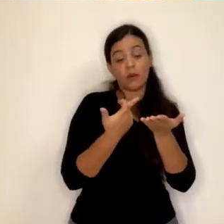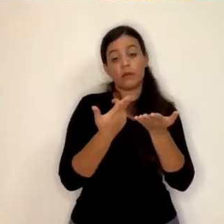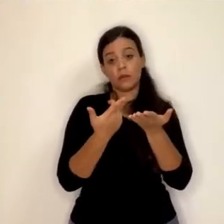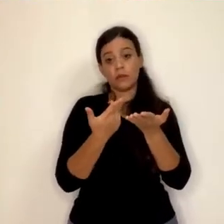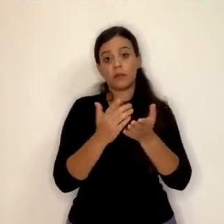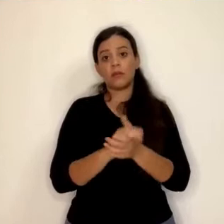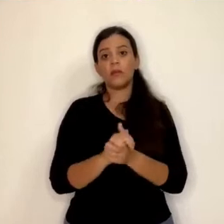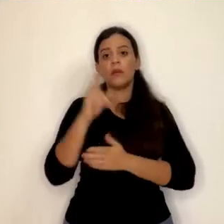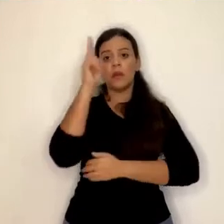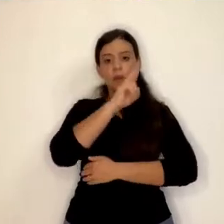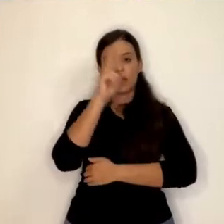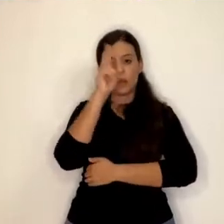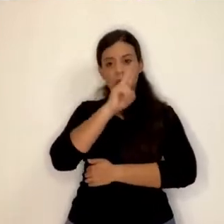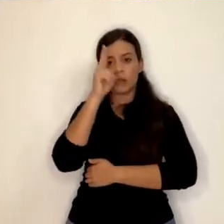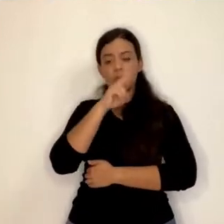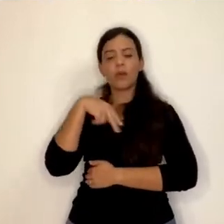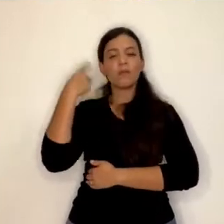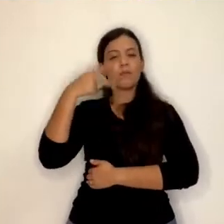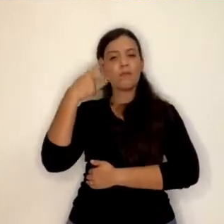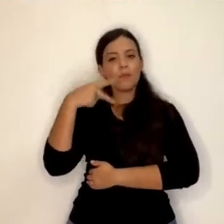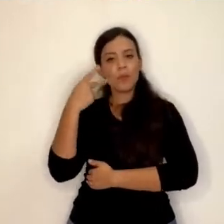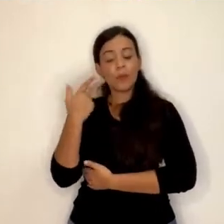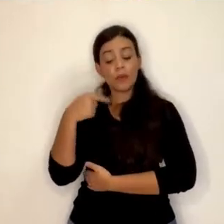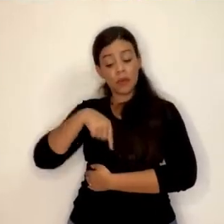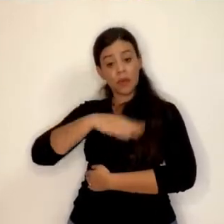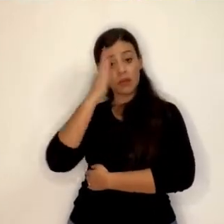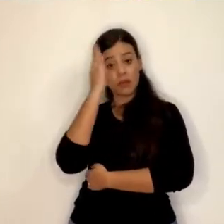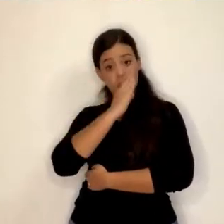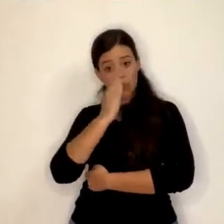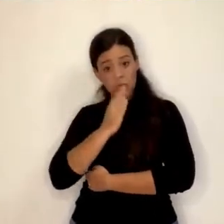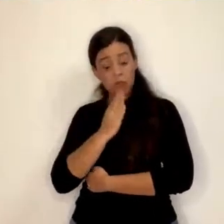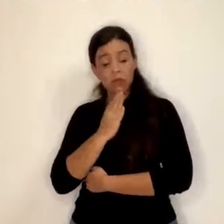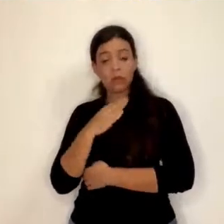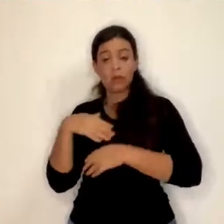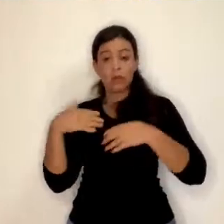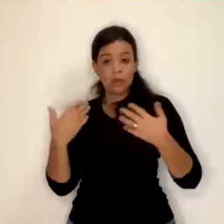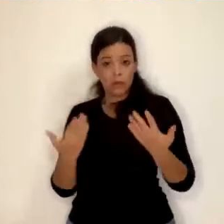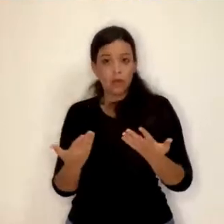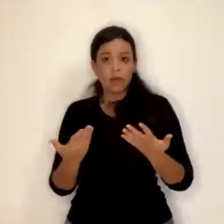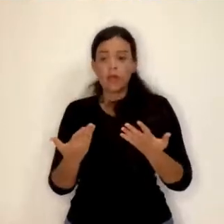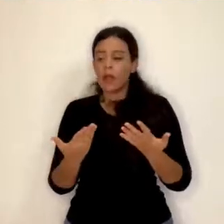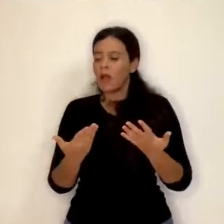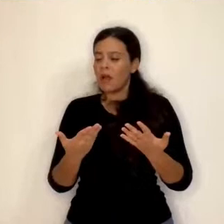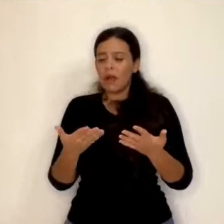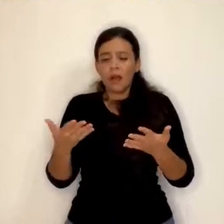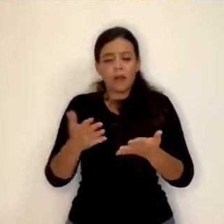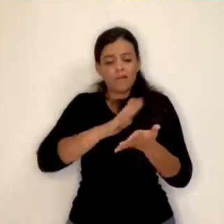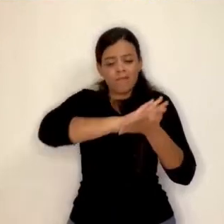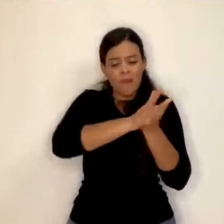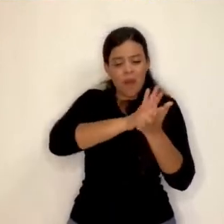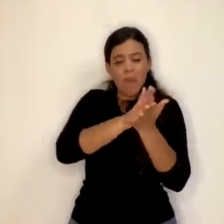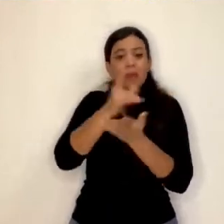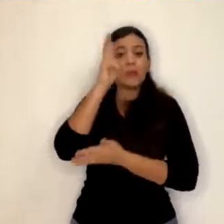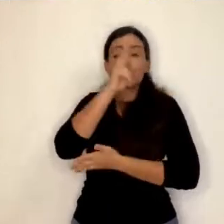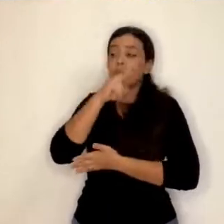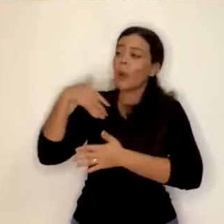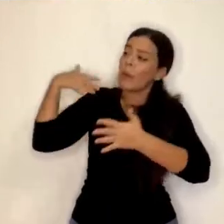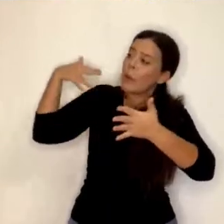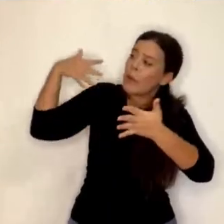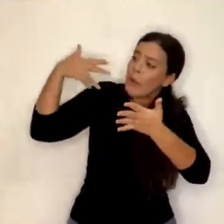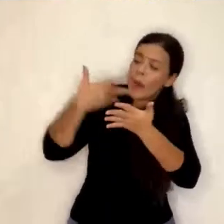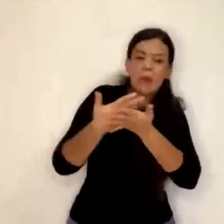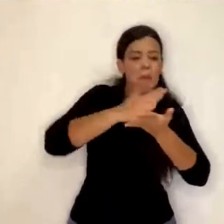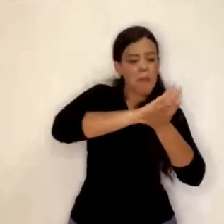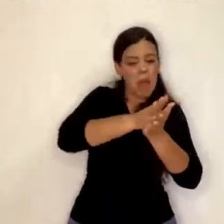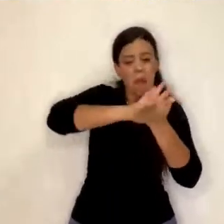among people. History of educational policies in Brazil